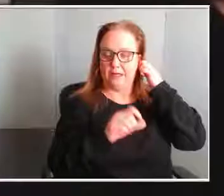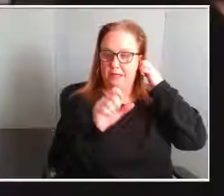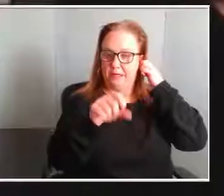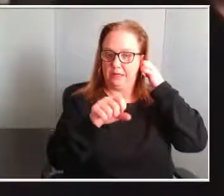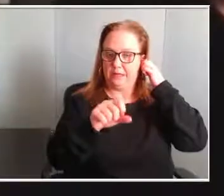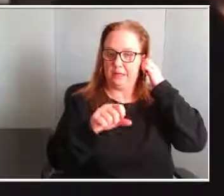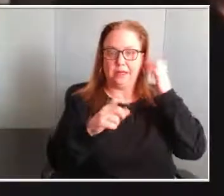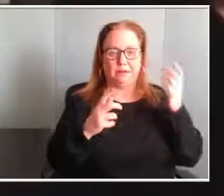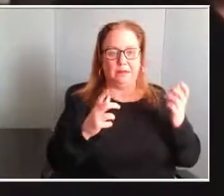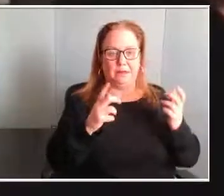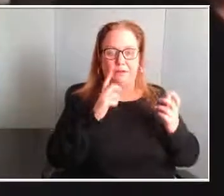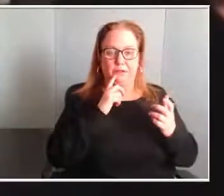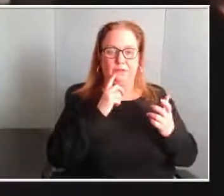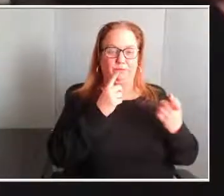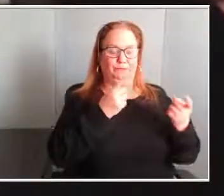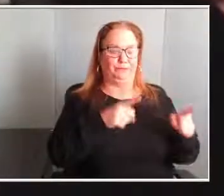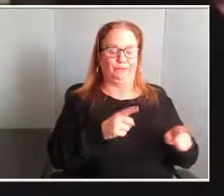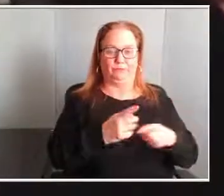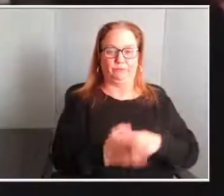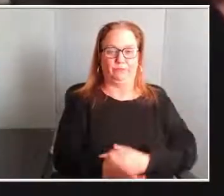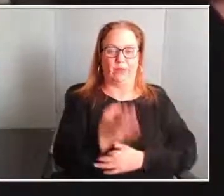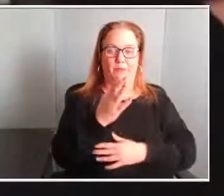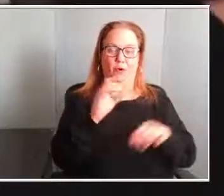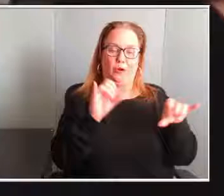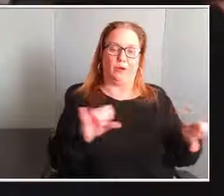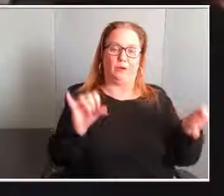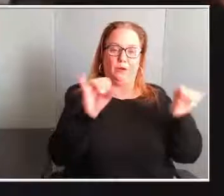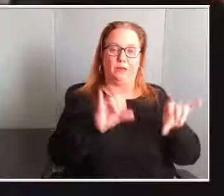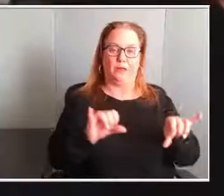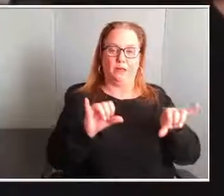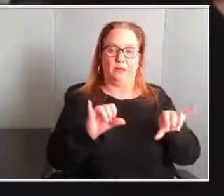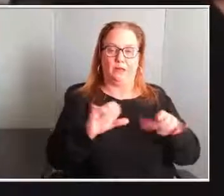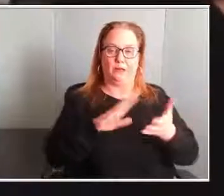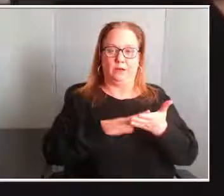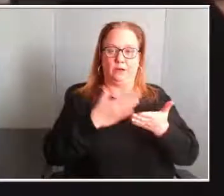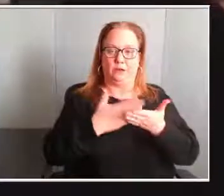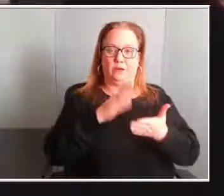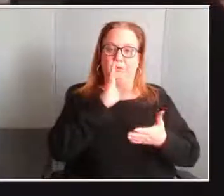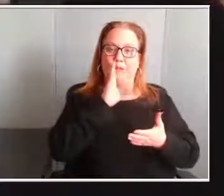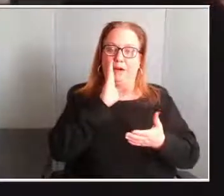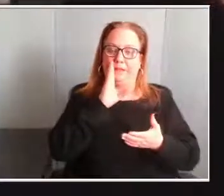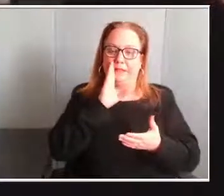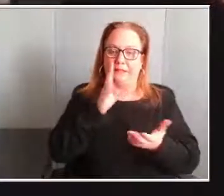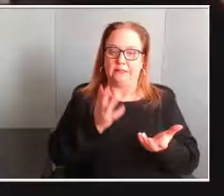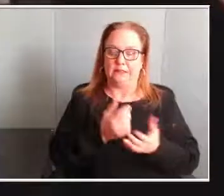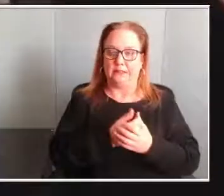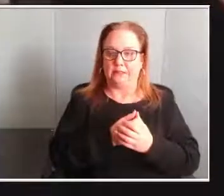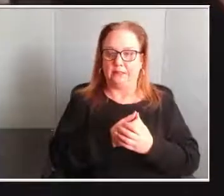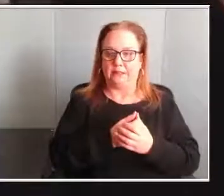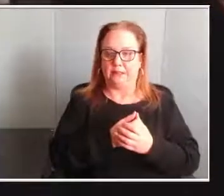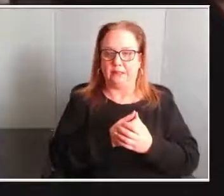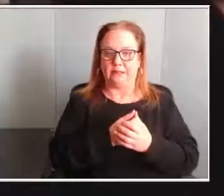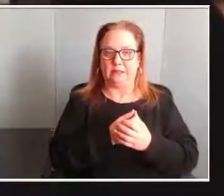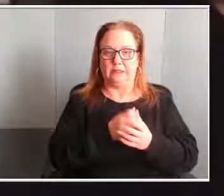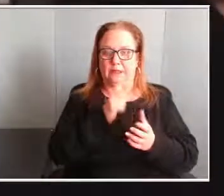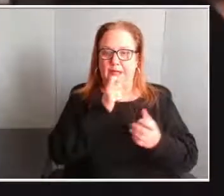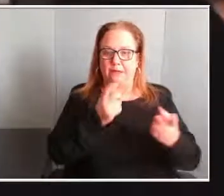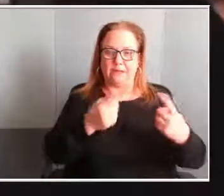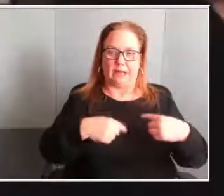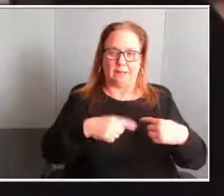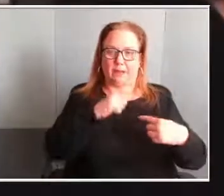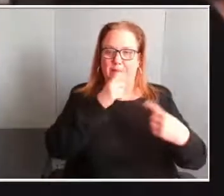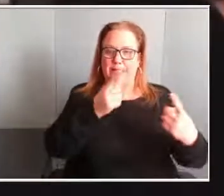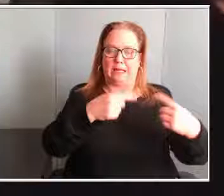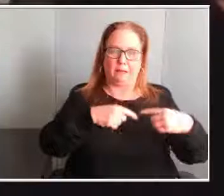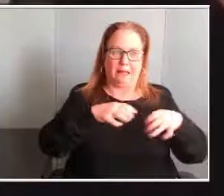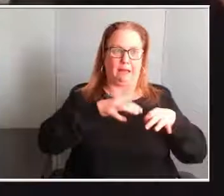going about my morning ritual, went downstairs to make breakfast, and he wasn't